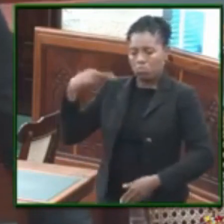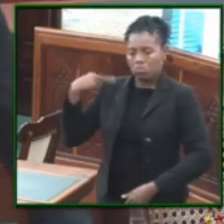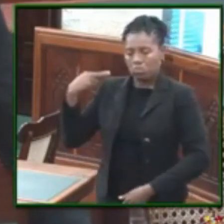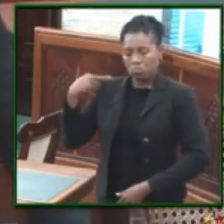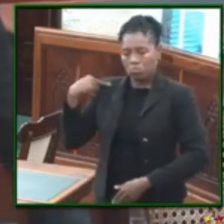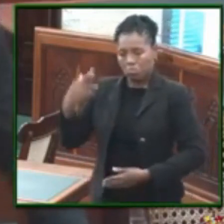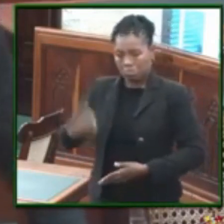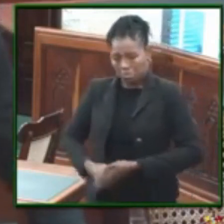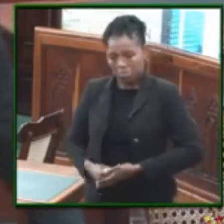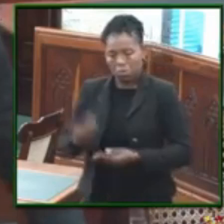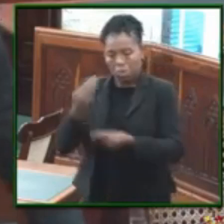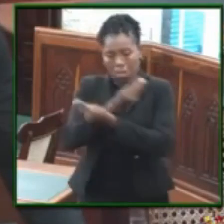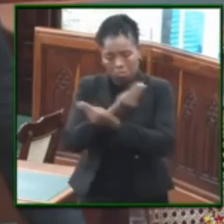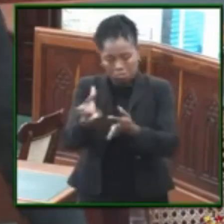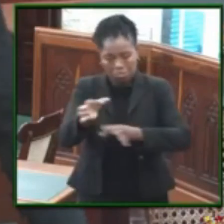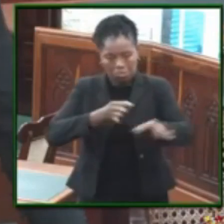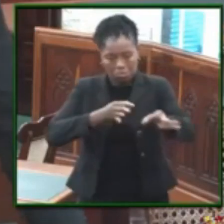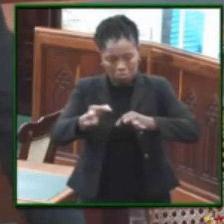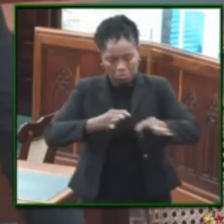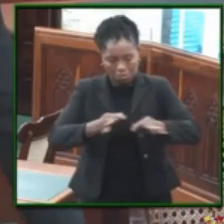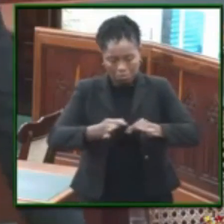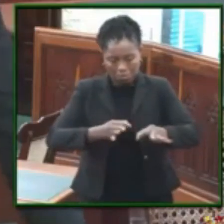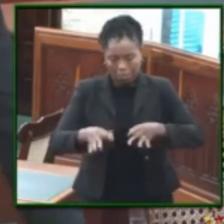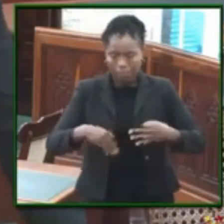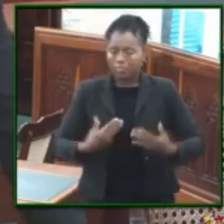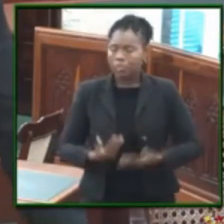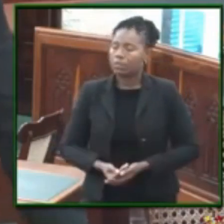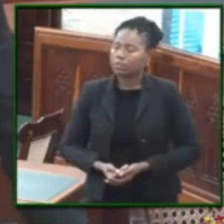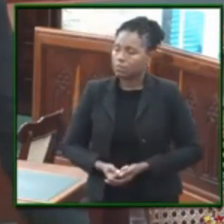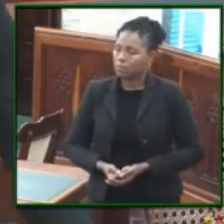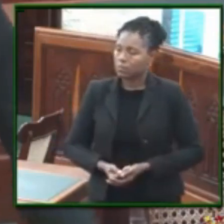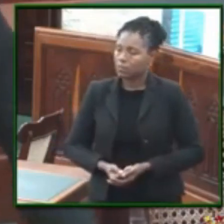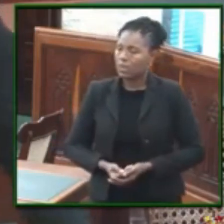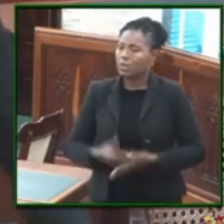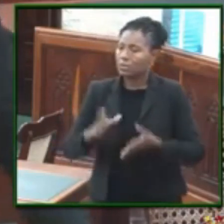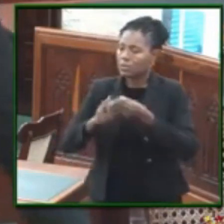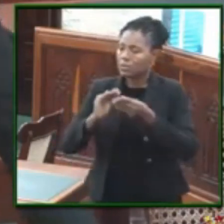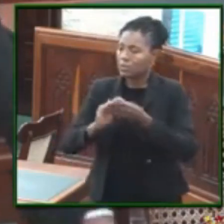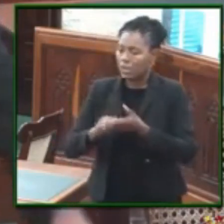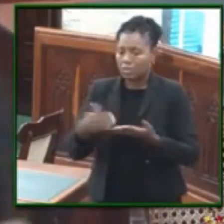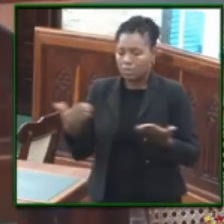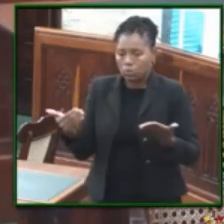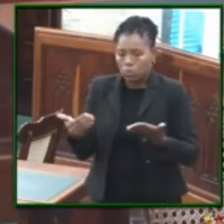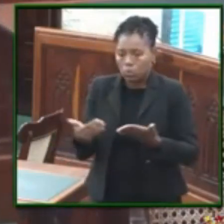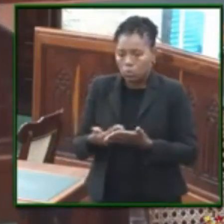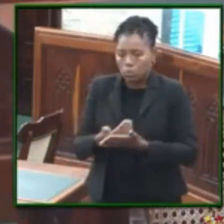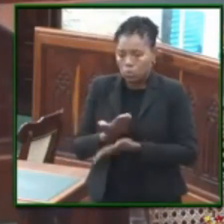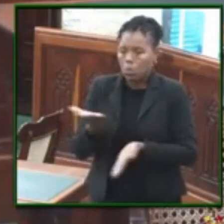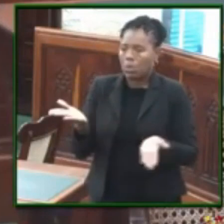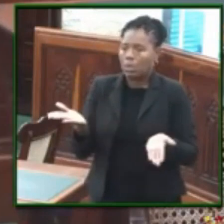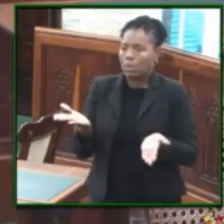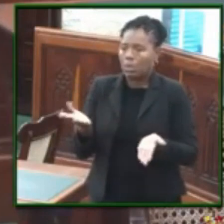this country an explanation as to what this neophyte in economics just said.